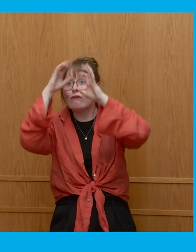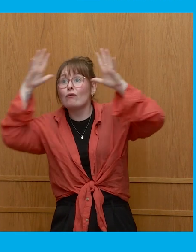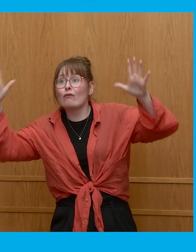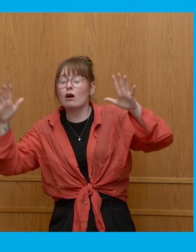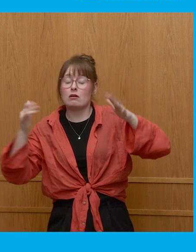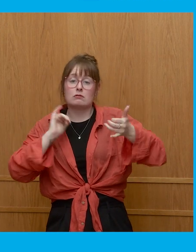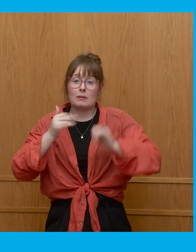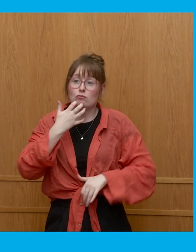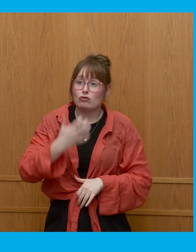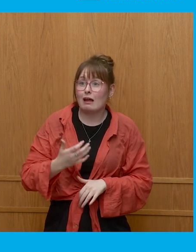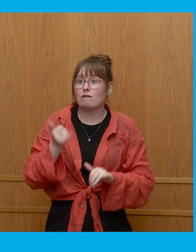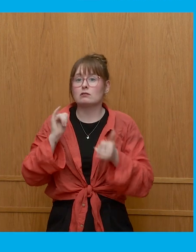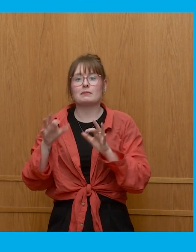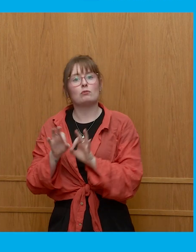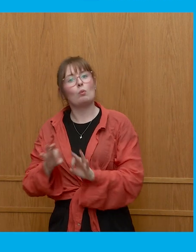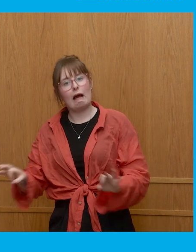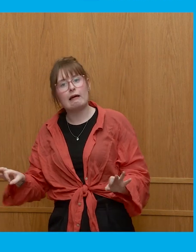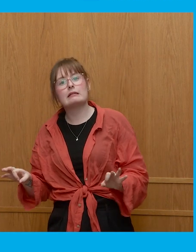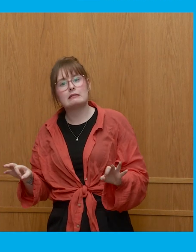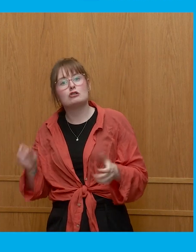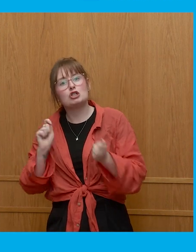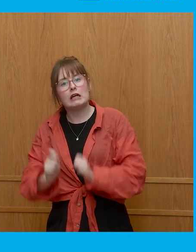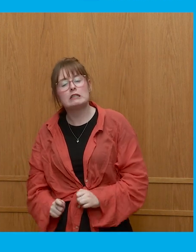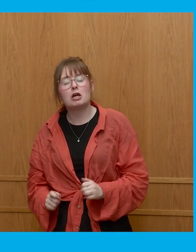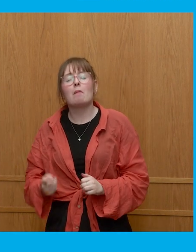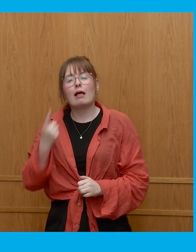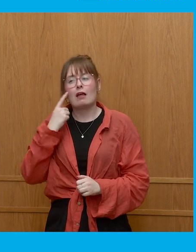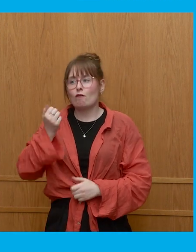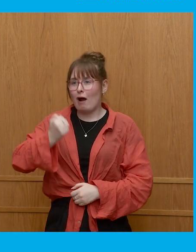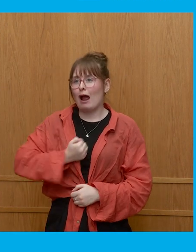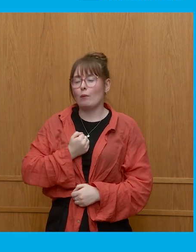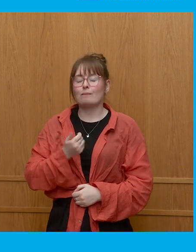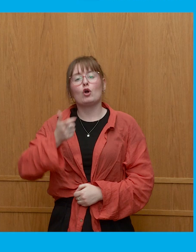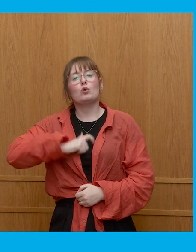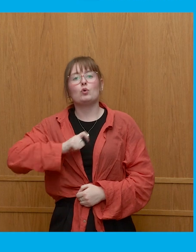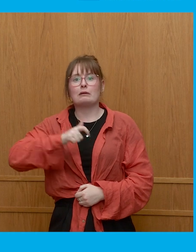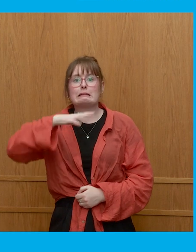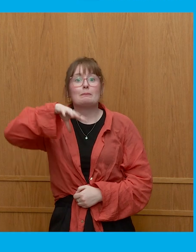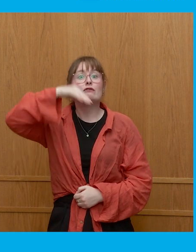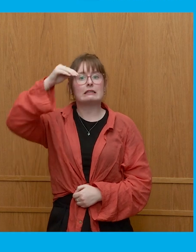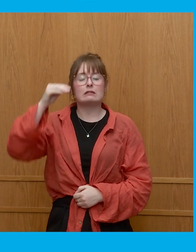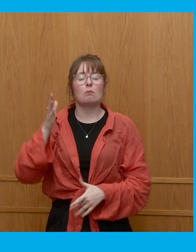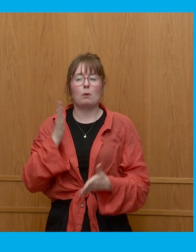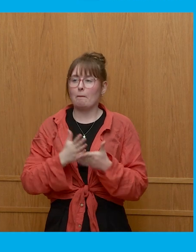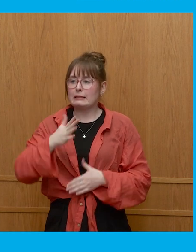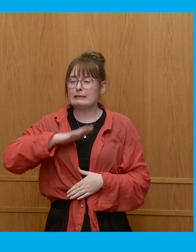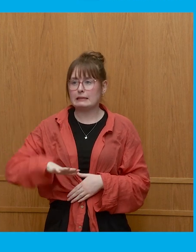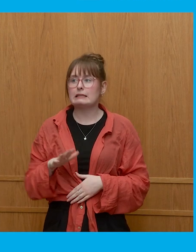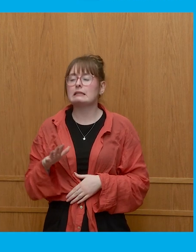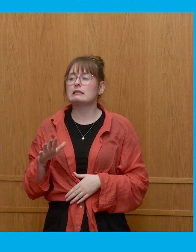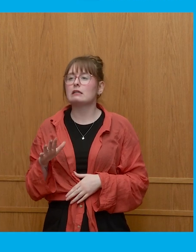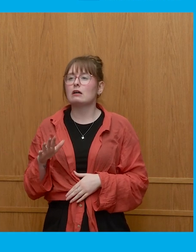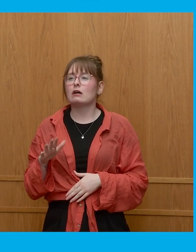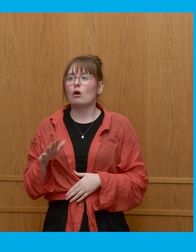bold, maybe sometimes quieter. But I think, you know, for our own human spirits, we need to be in not